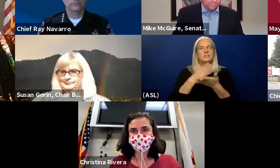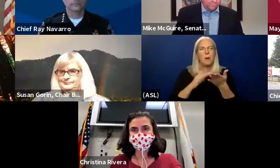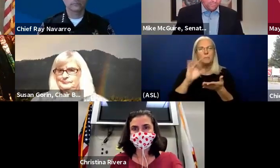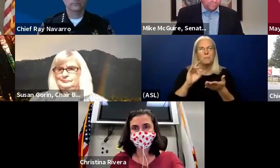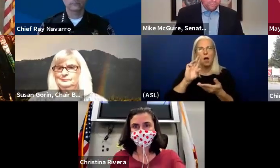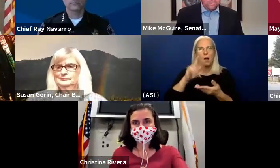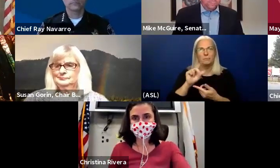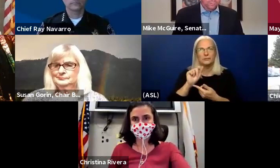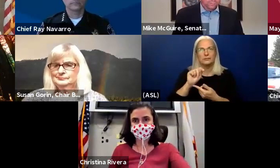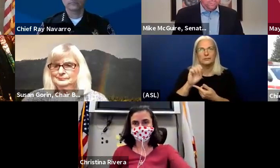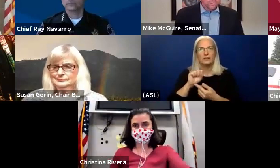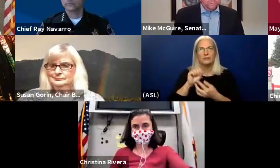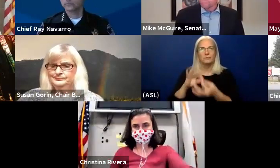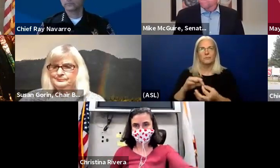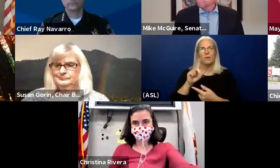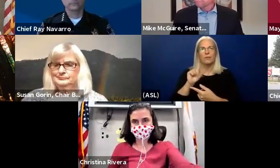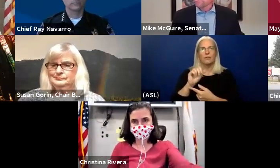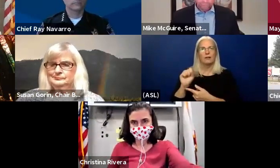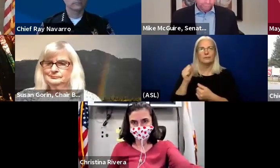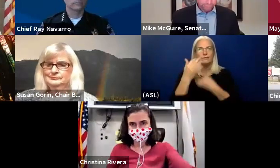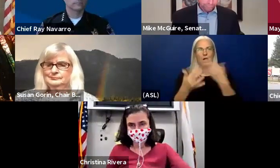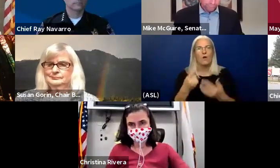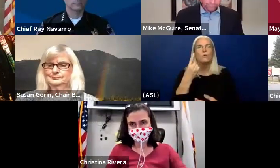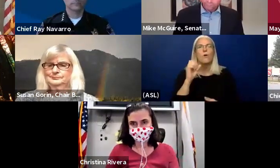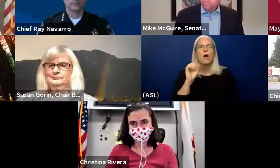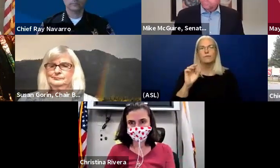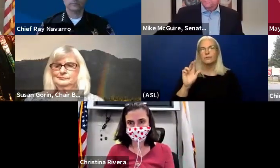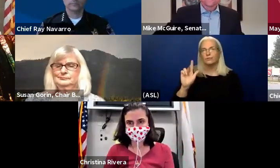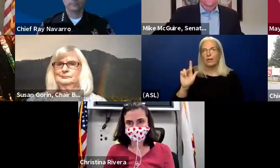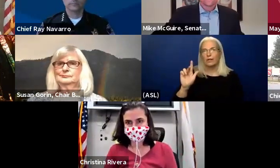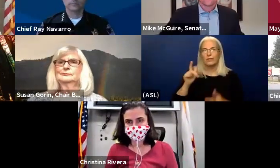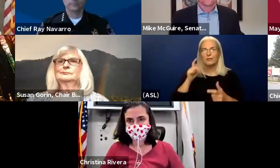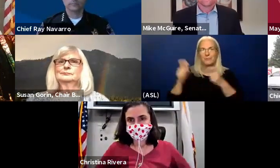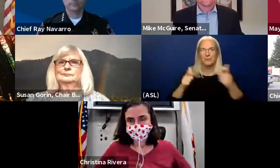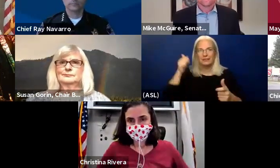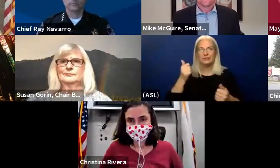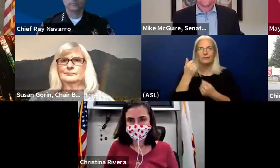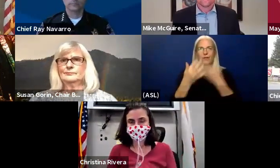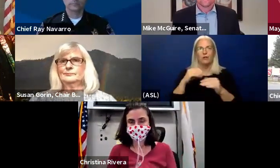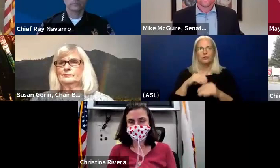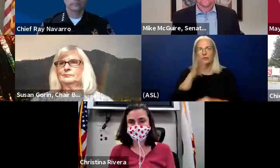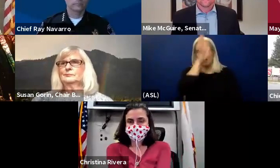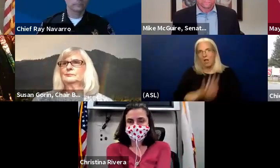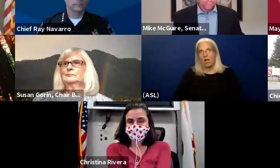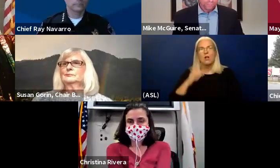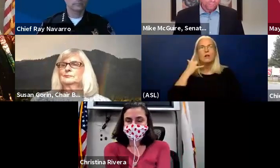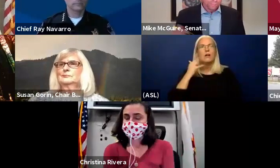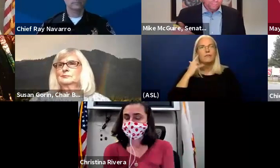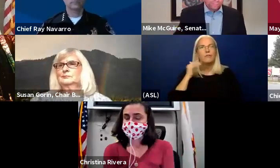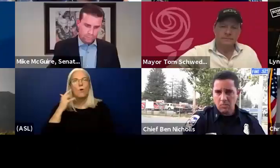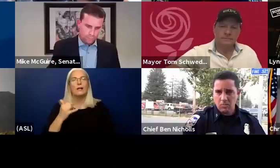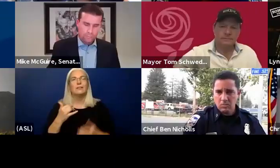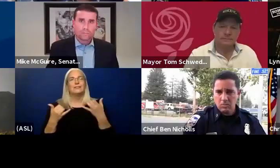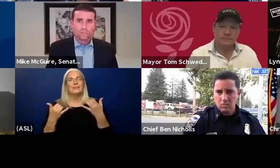of 23 major fires that are burning across the state. Unfortunately, today we're up to 31 fatalities this